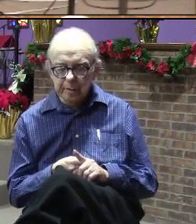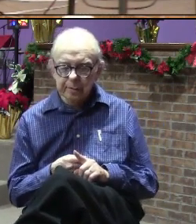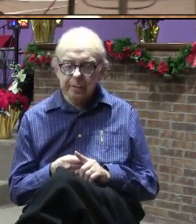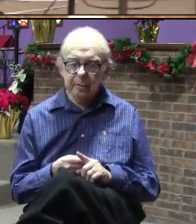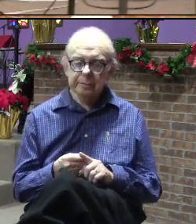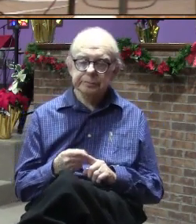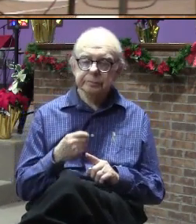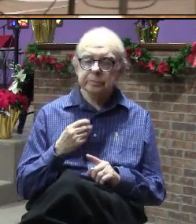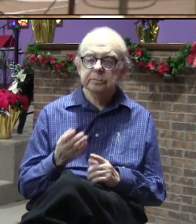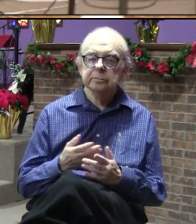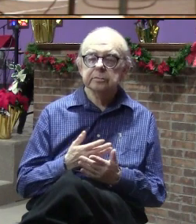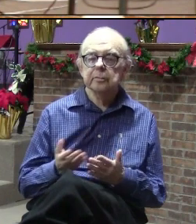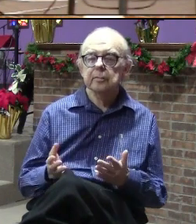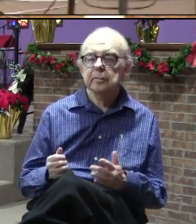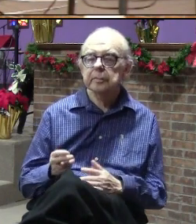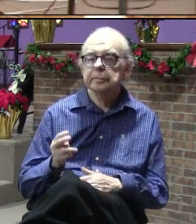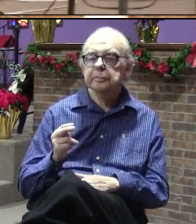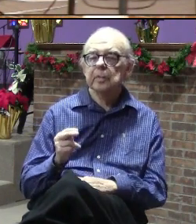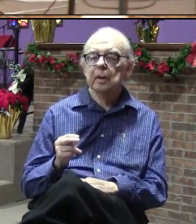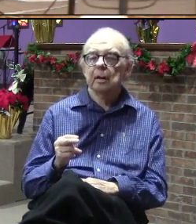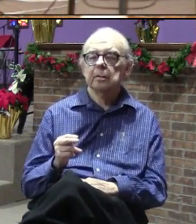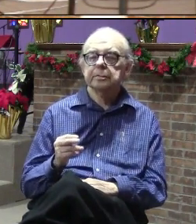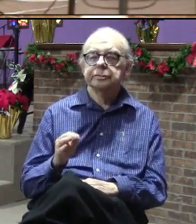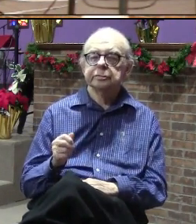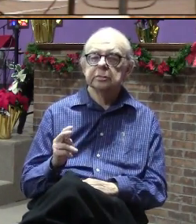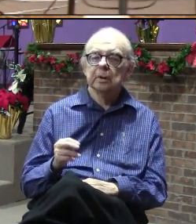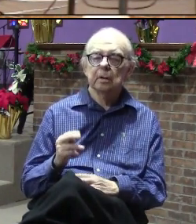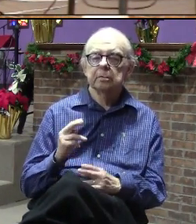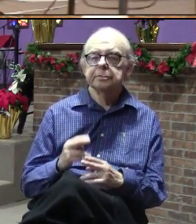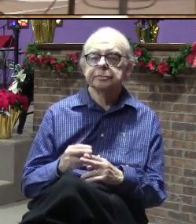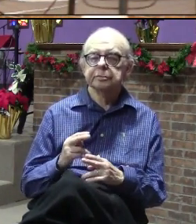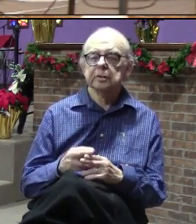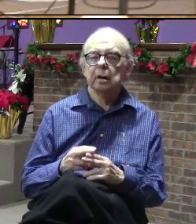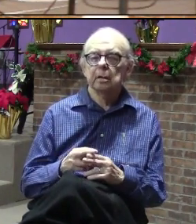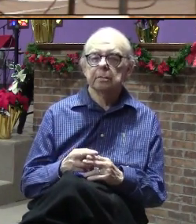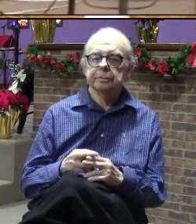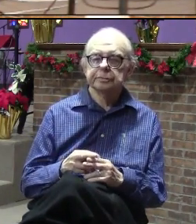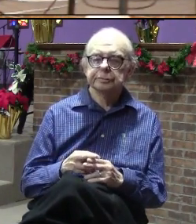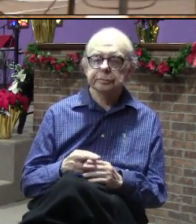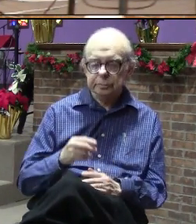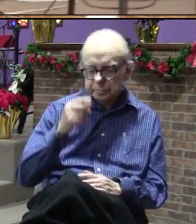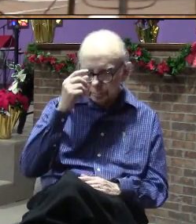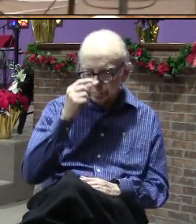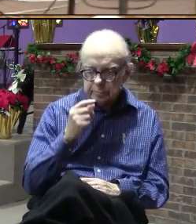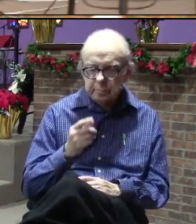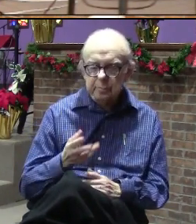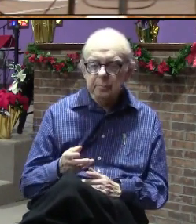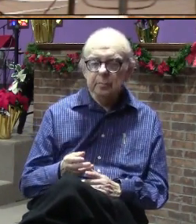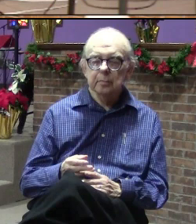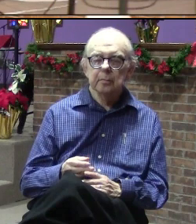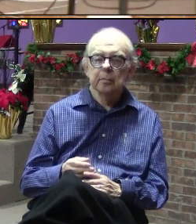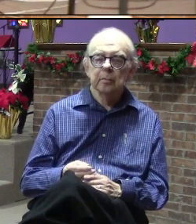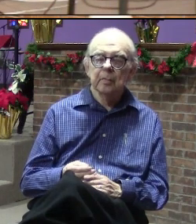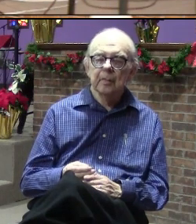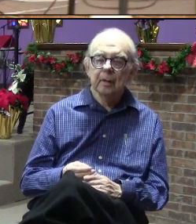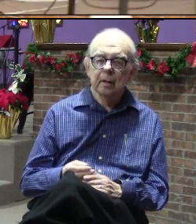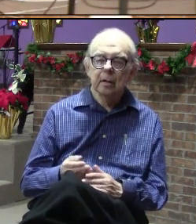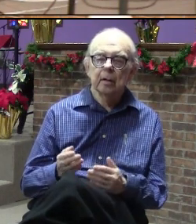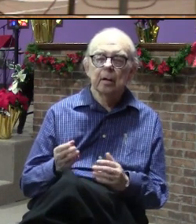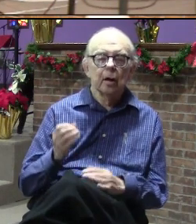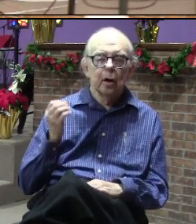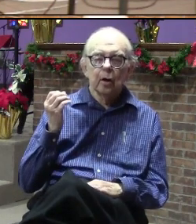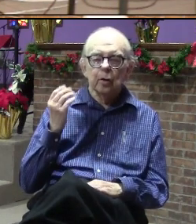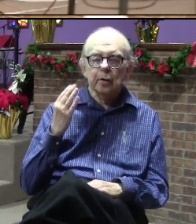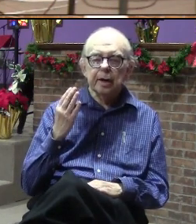you something about John? John's name in the Greek means graced by